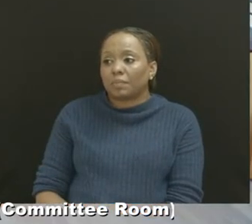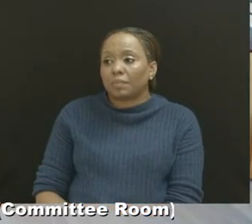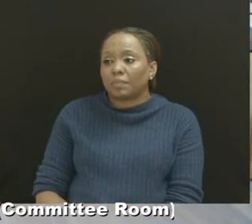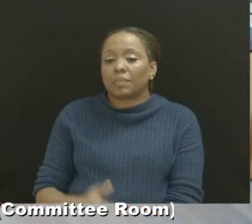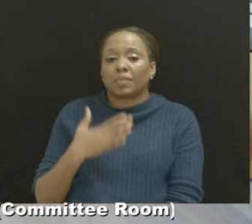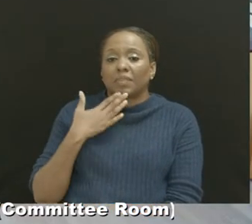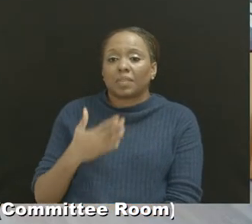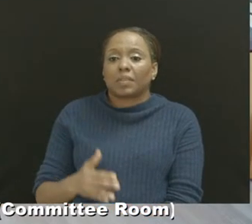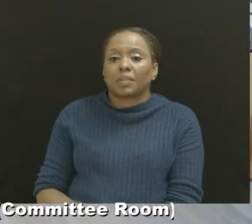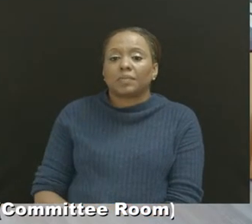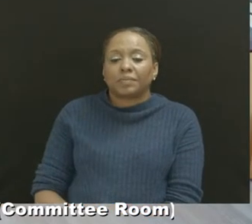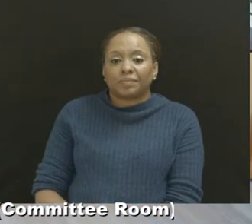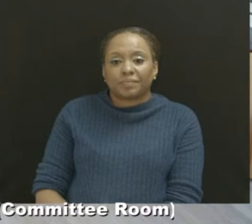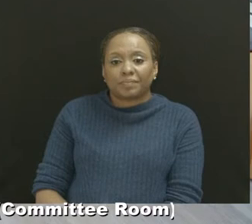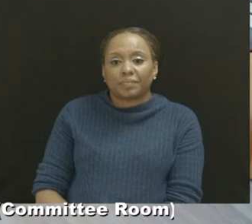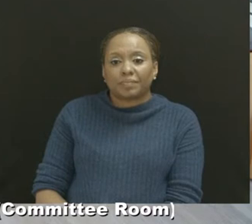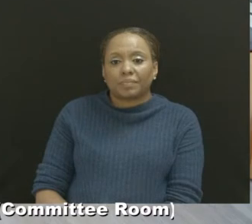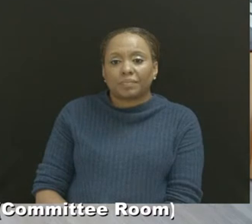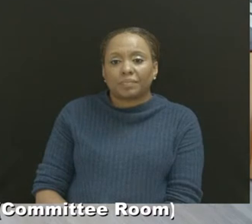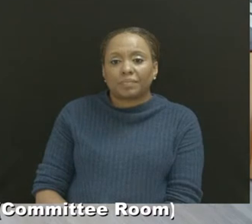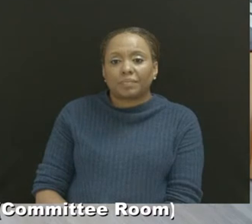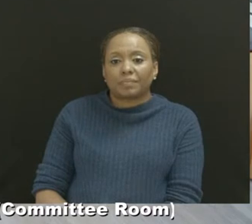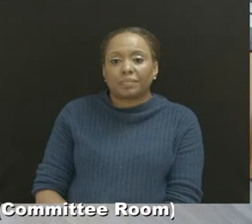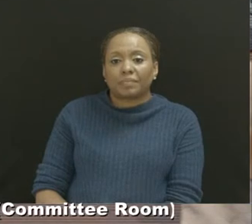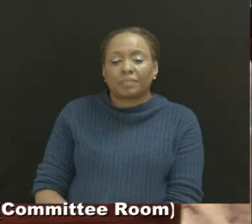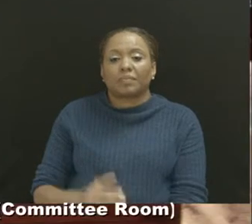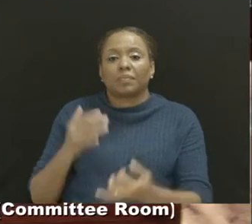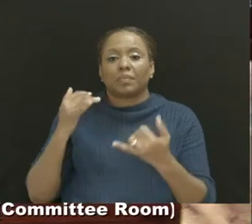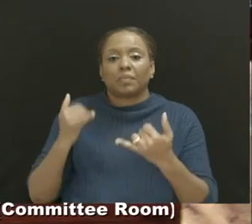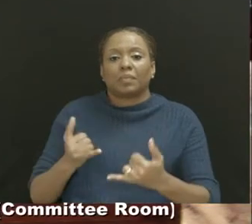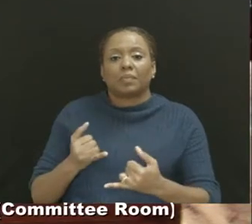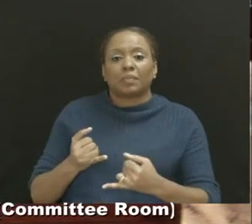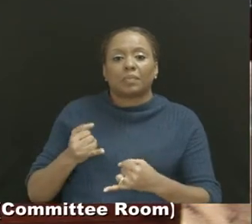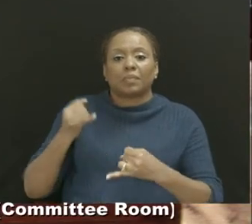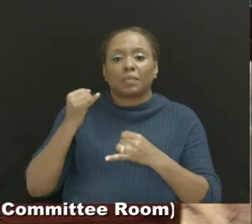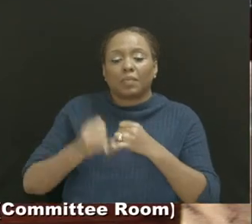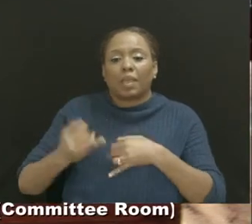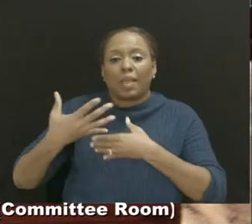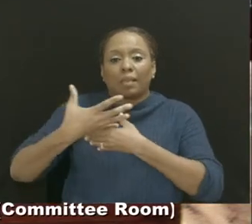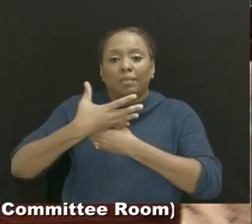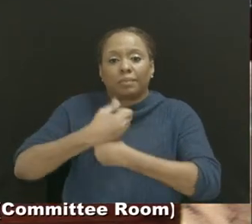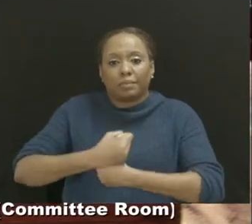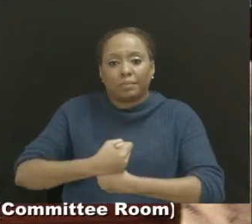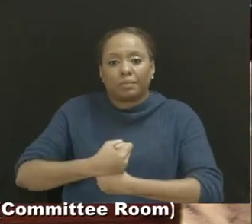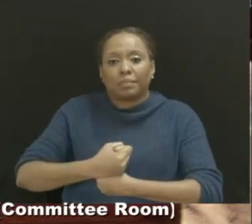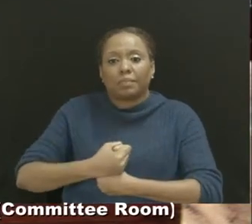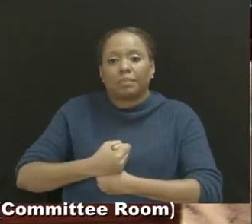Thank you very much. I remember you're now invited to give your summation.